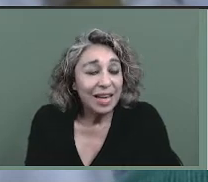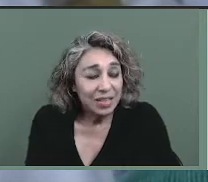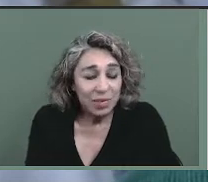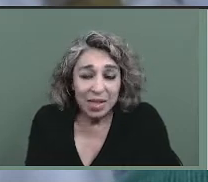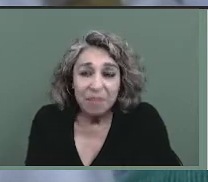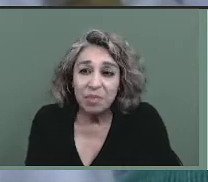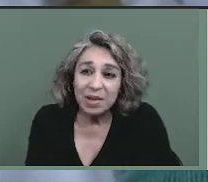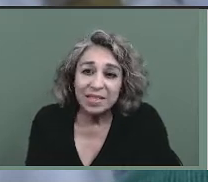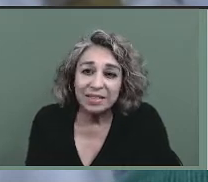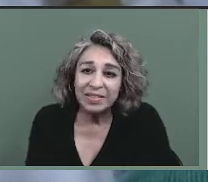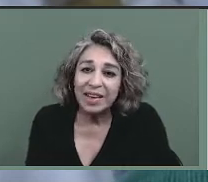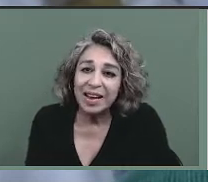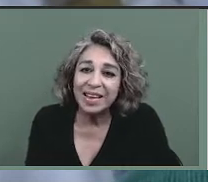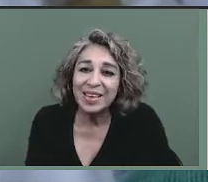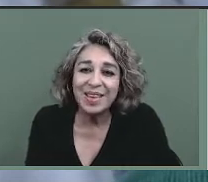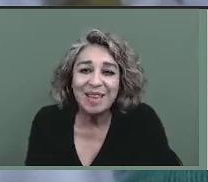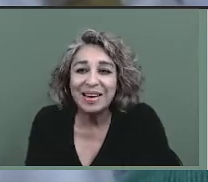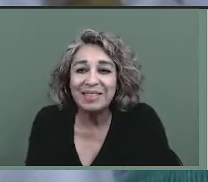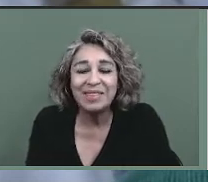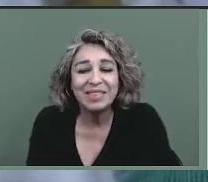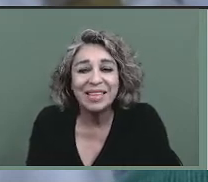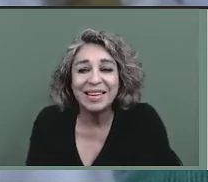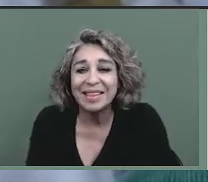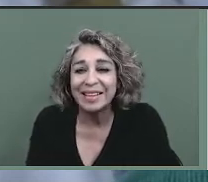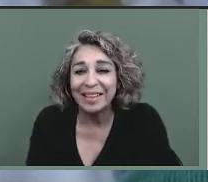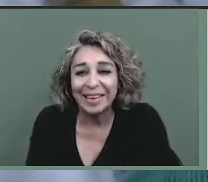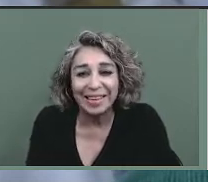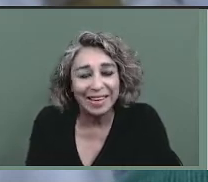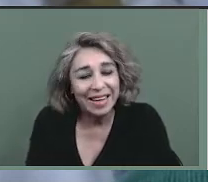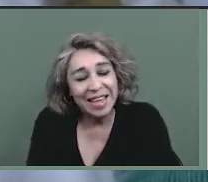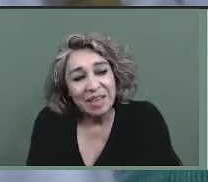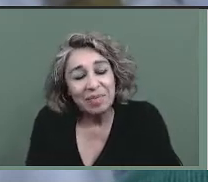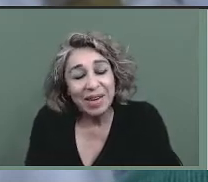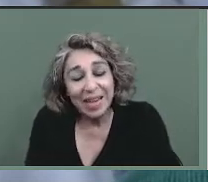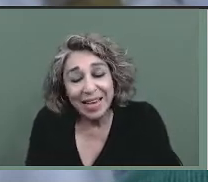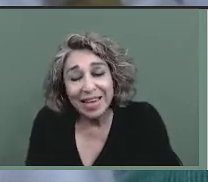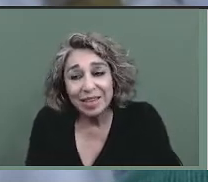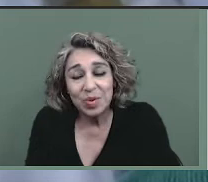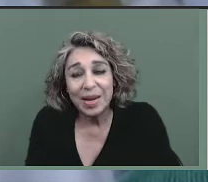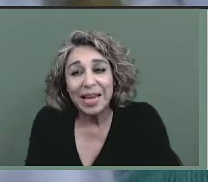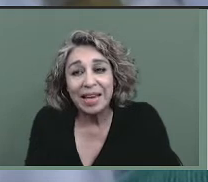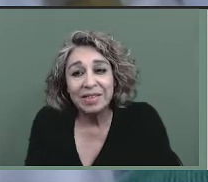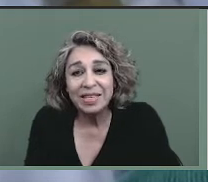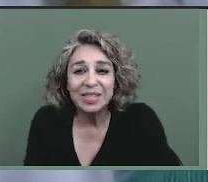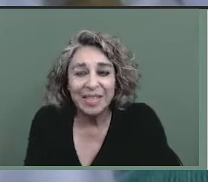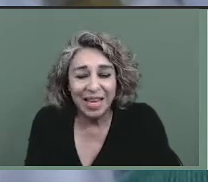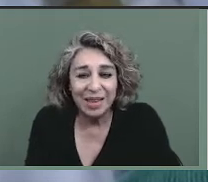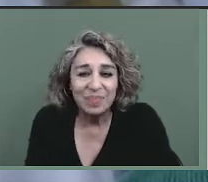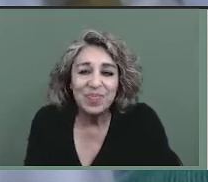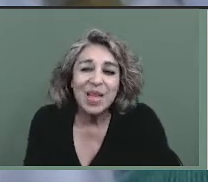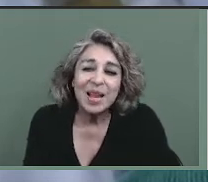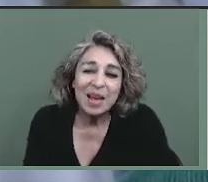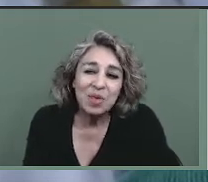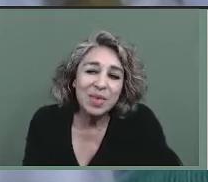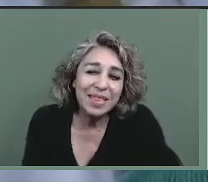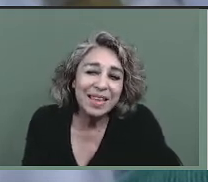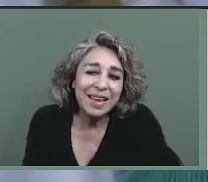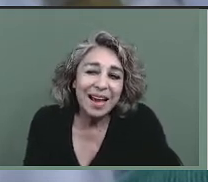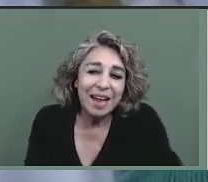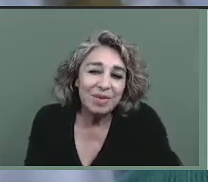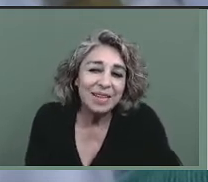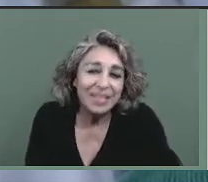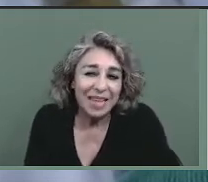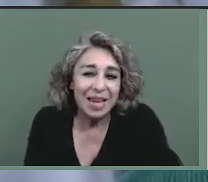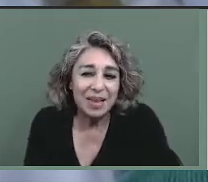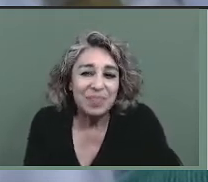It is really impressive. I mean, I've never seen anything like it. But he is working every single day. Now, one thing